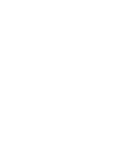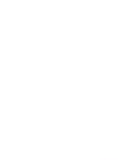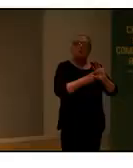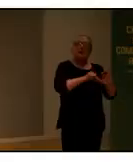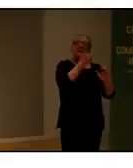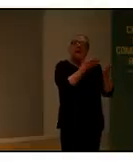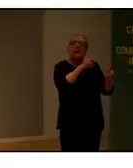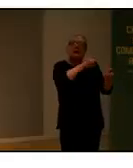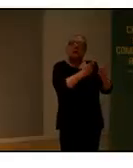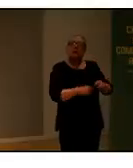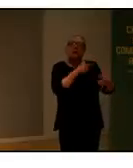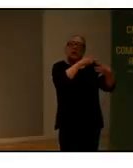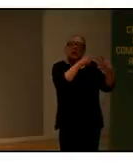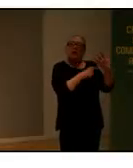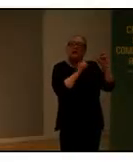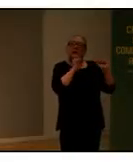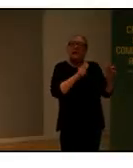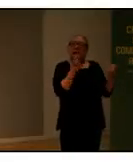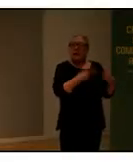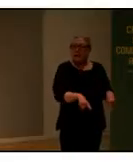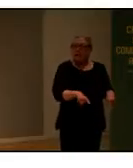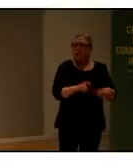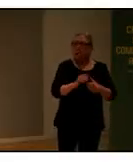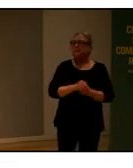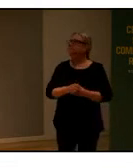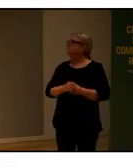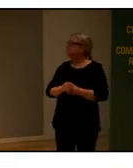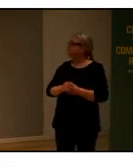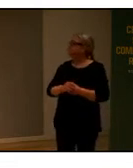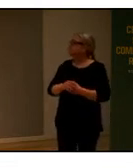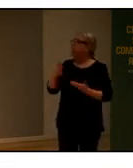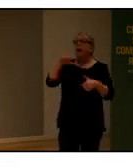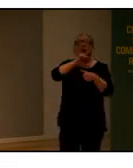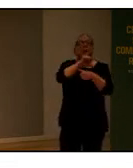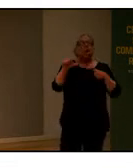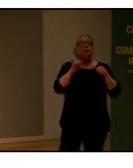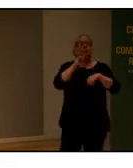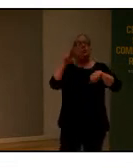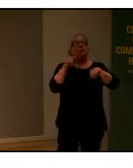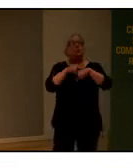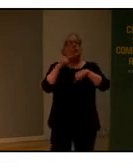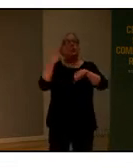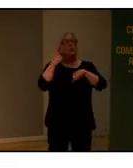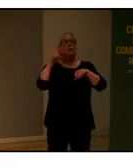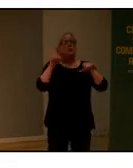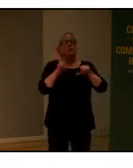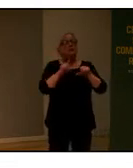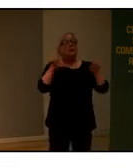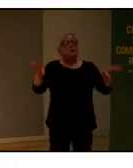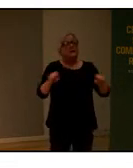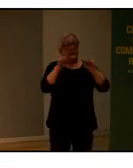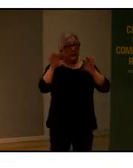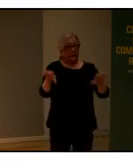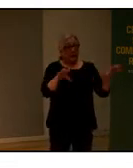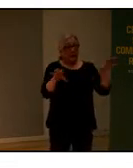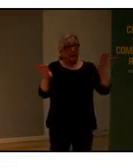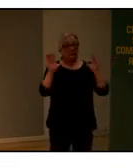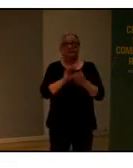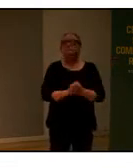And fewer than half of Americans actually perceive that there are social norms for taking action. This is sort of data that can